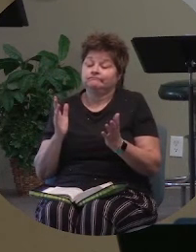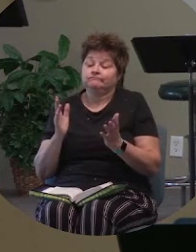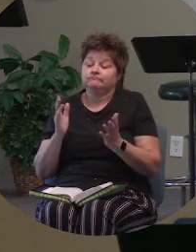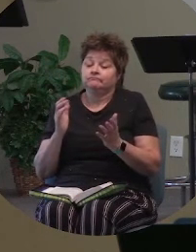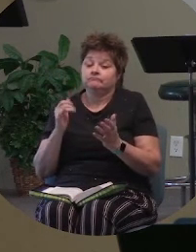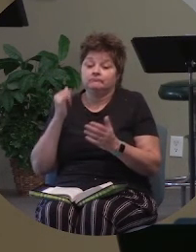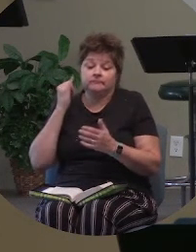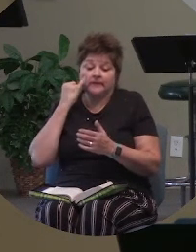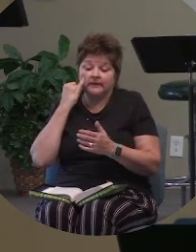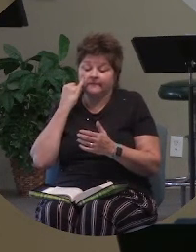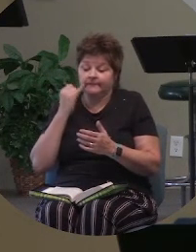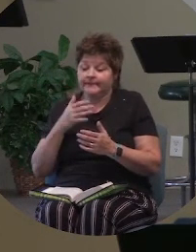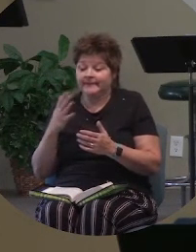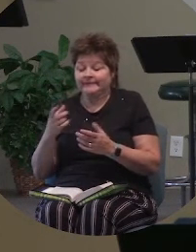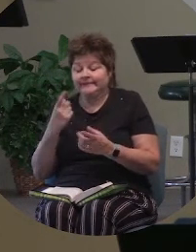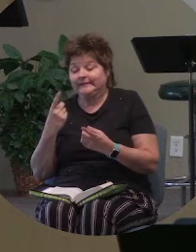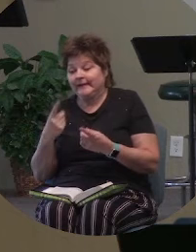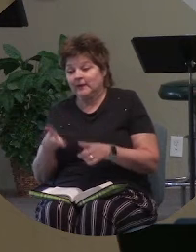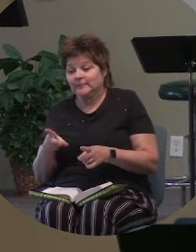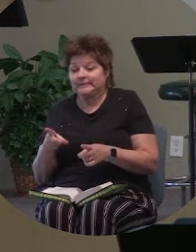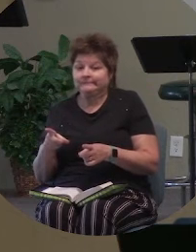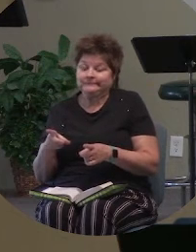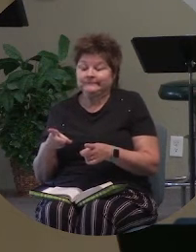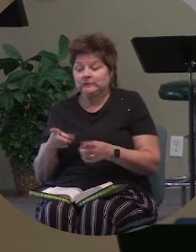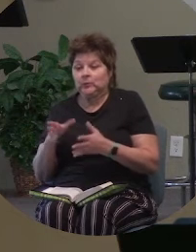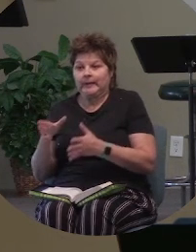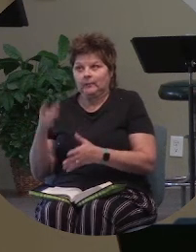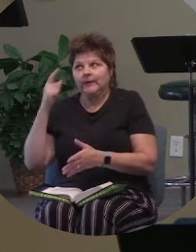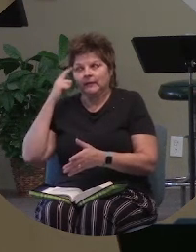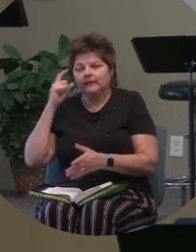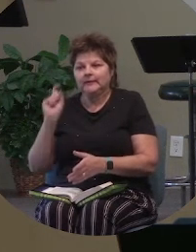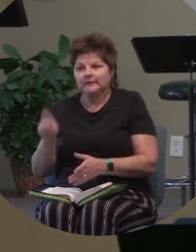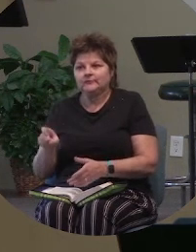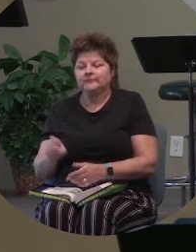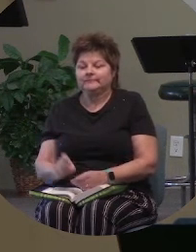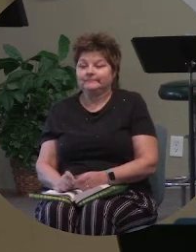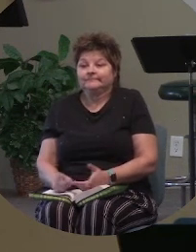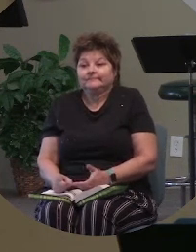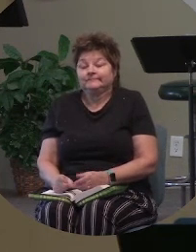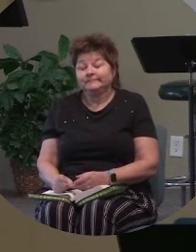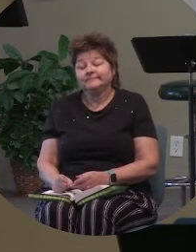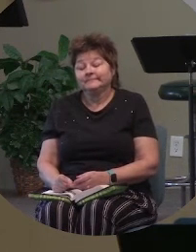even when things didn't go the way we thought they should.